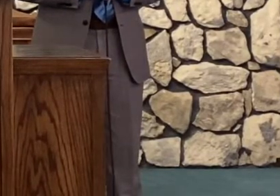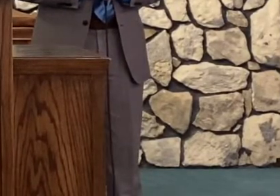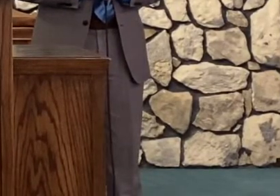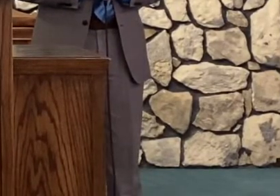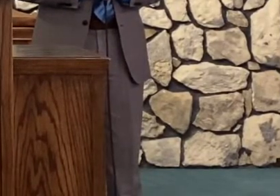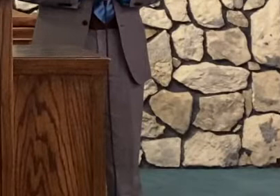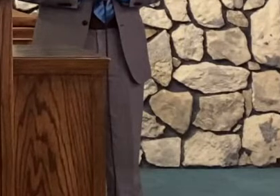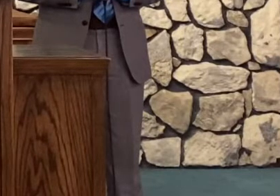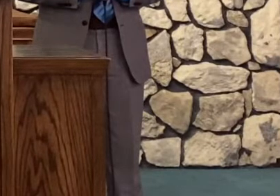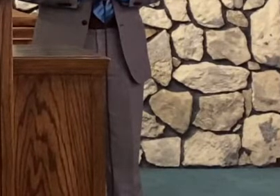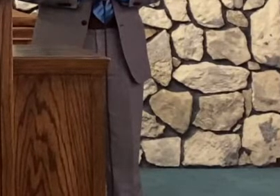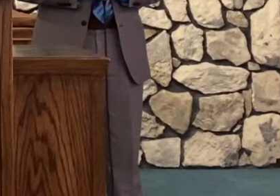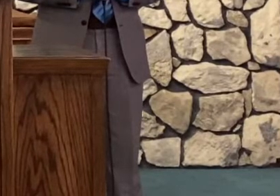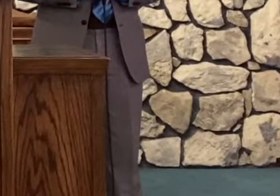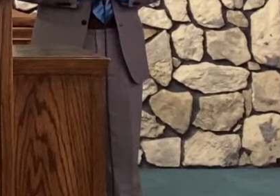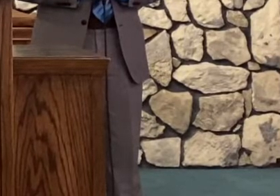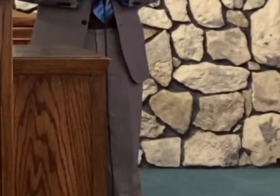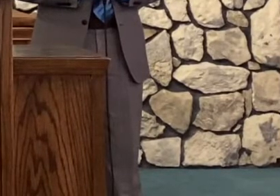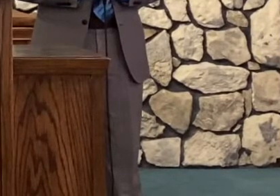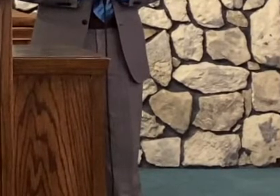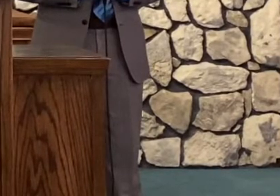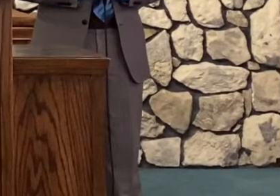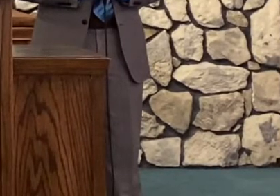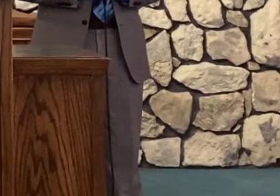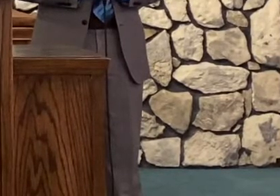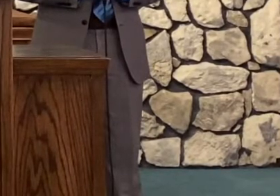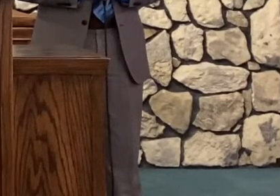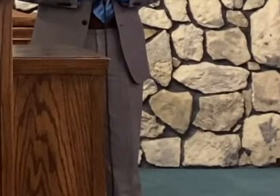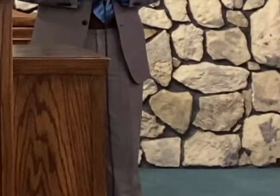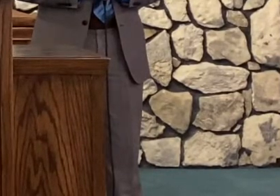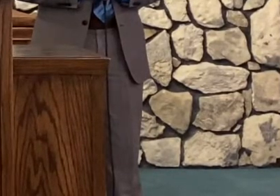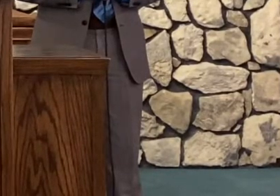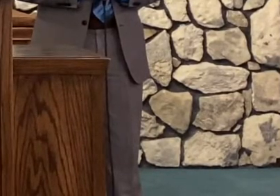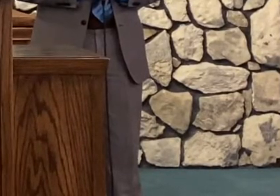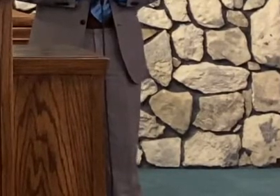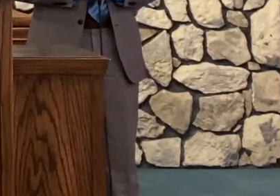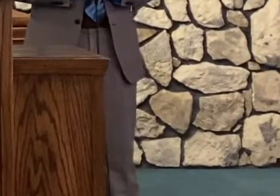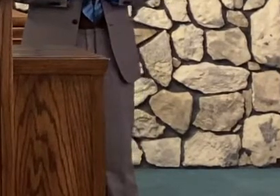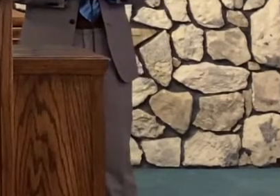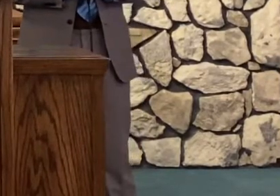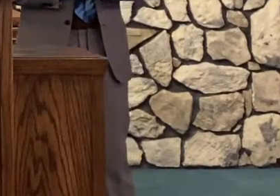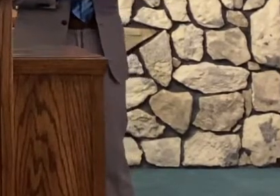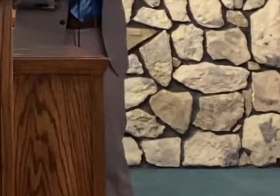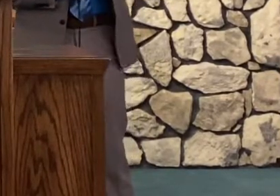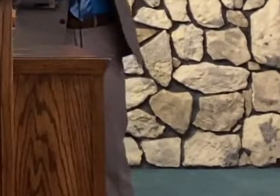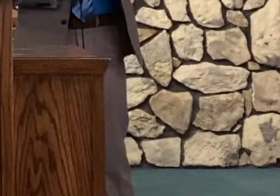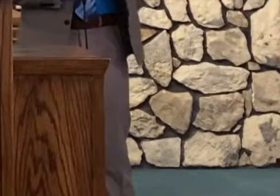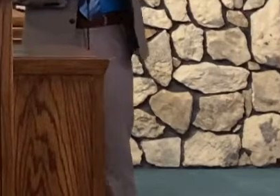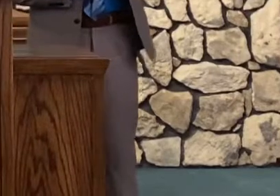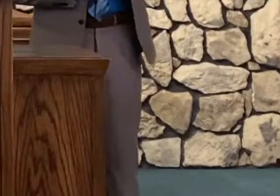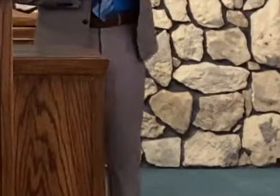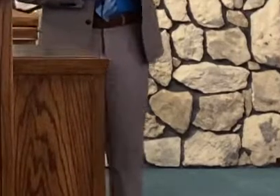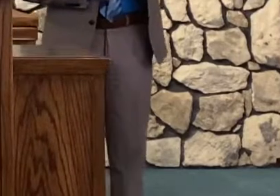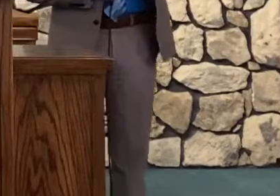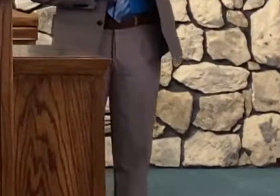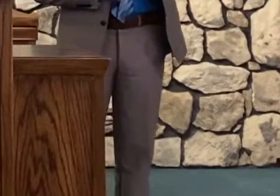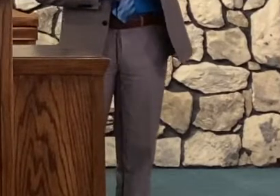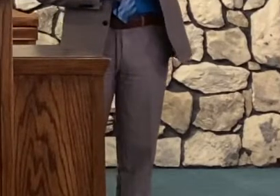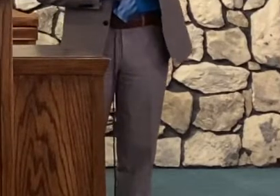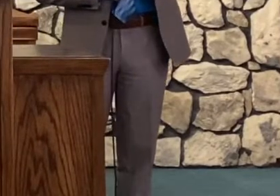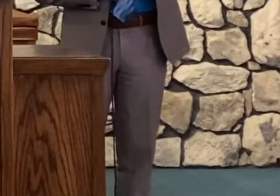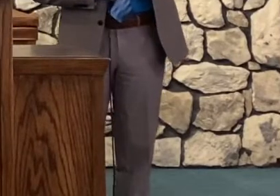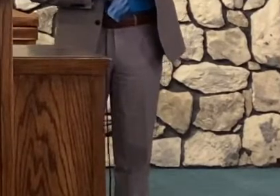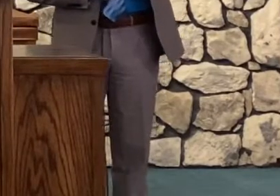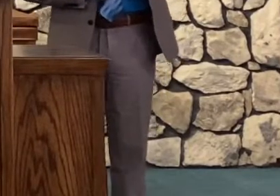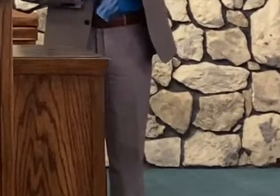know, because there's no greater miracle that you can possibly